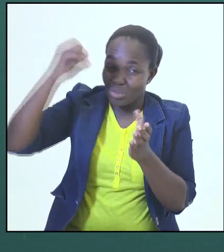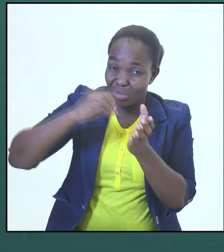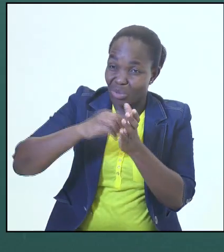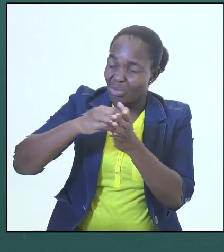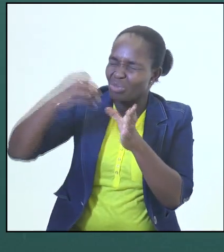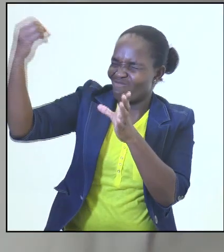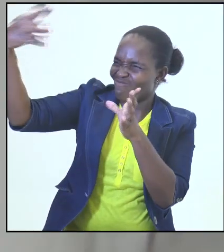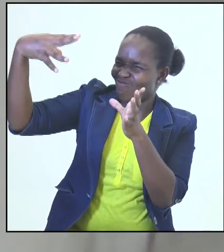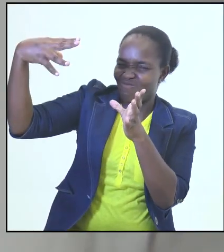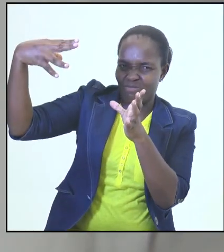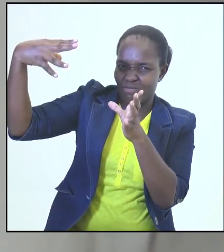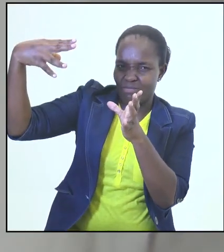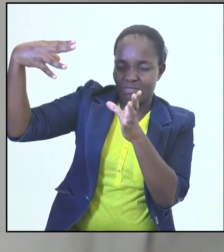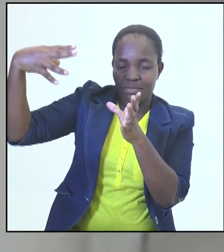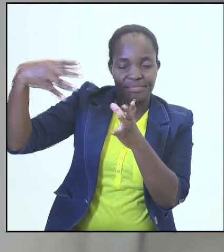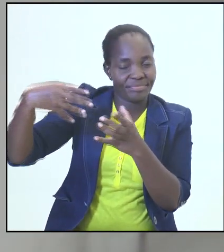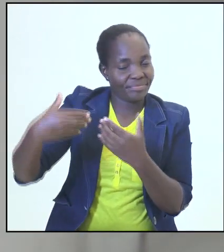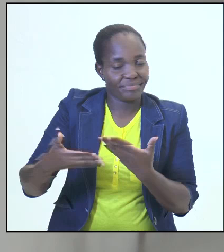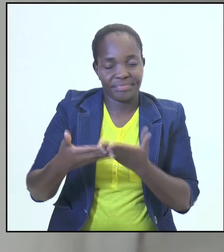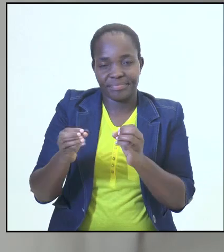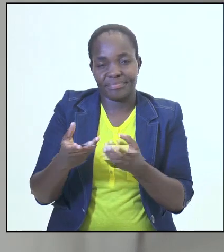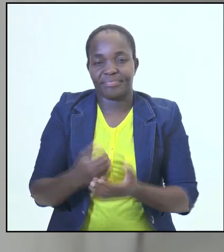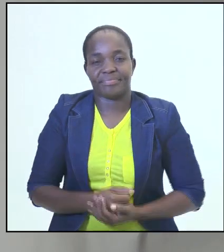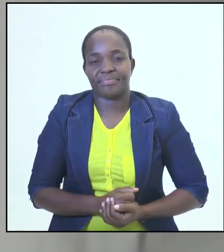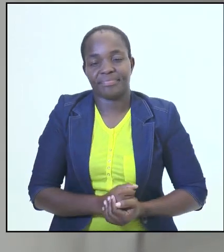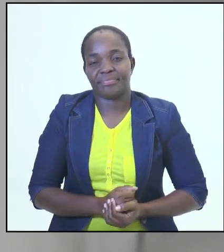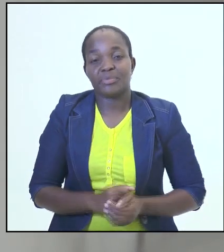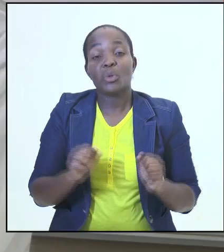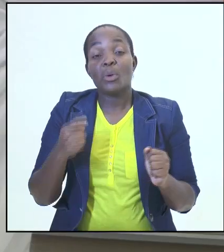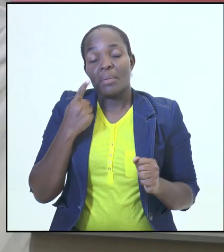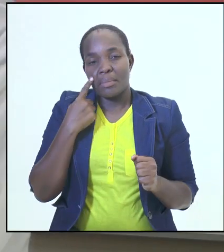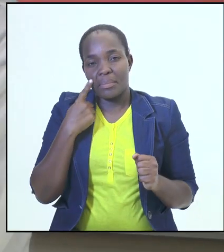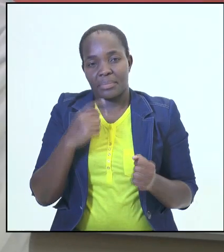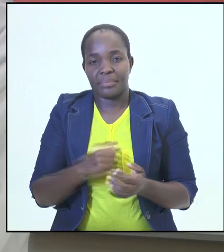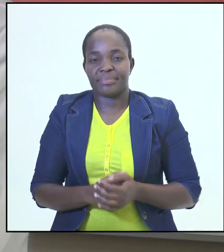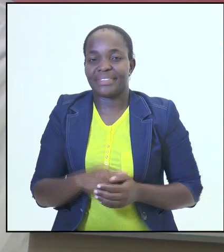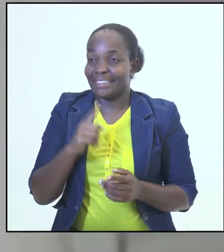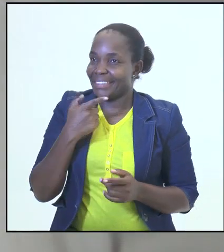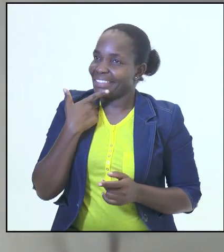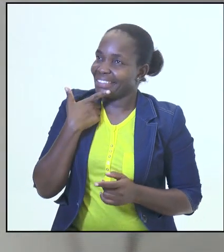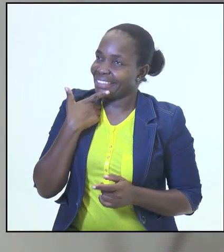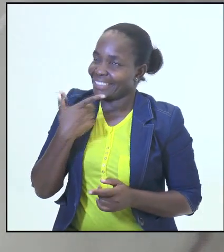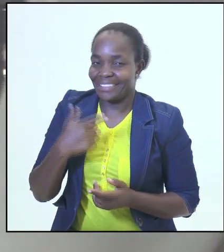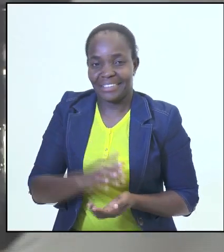air. Oh, yes, I can see that now. Thank you so much, Miss Veronica.